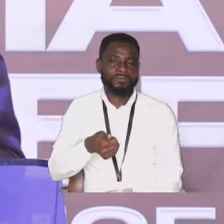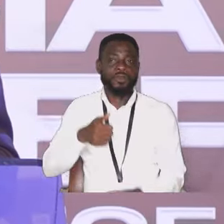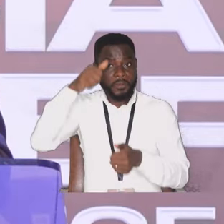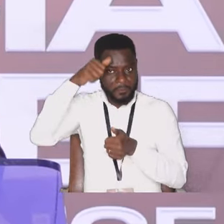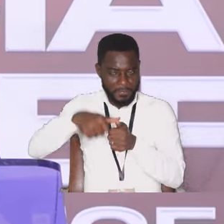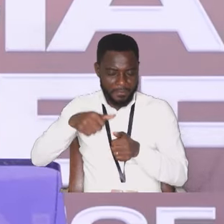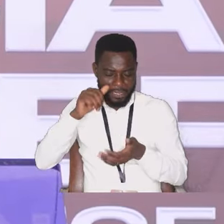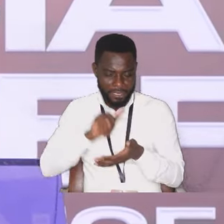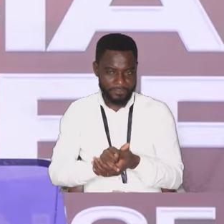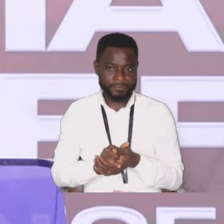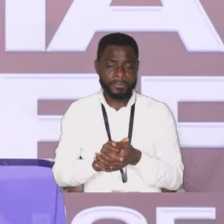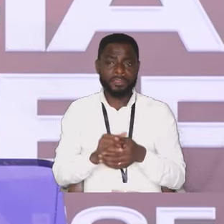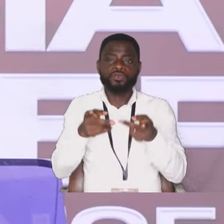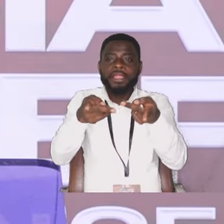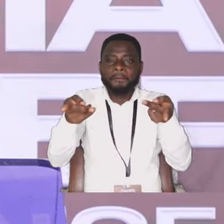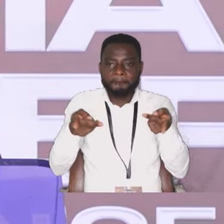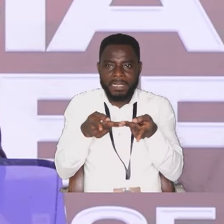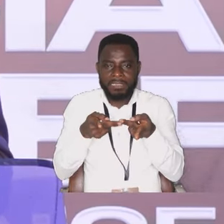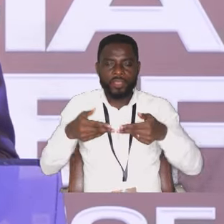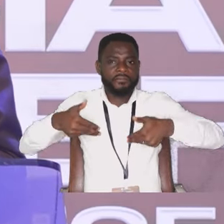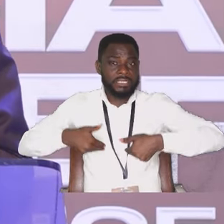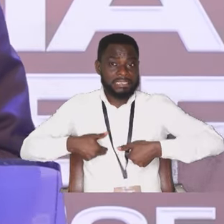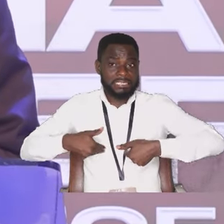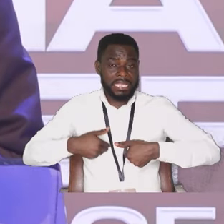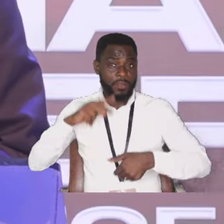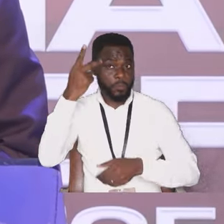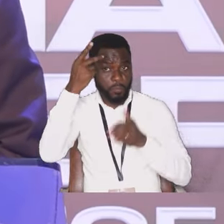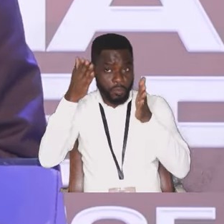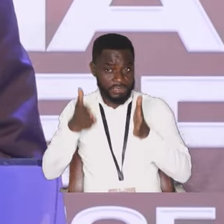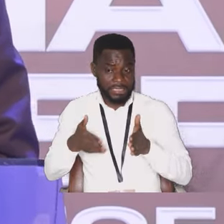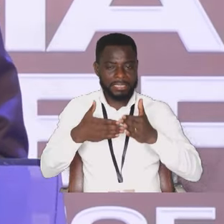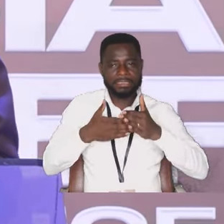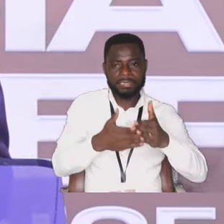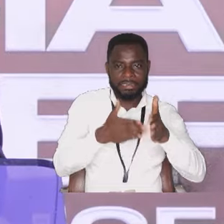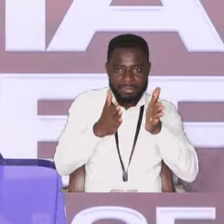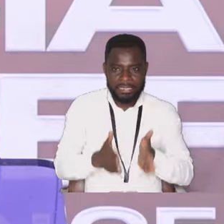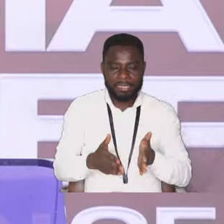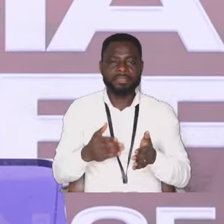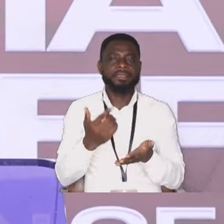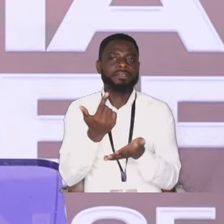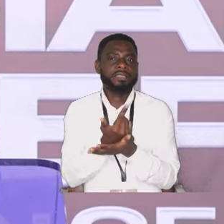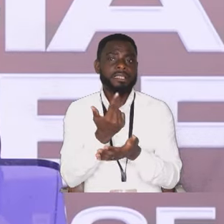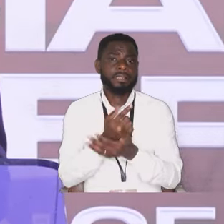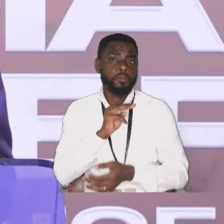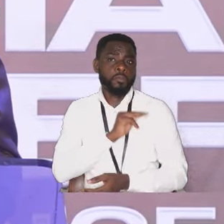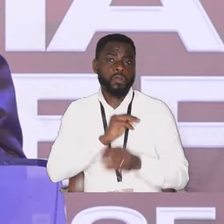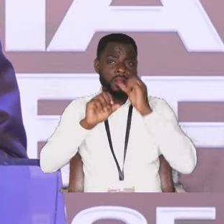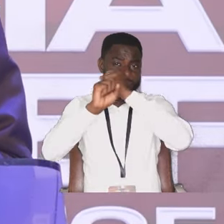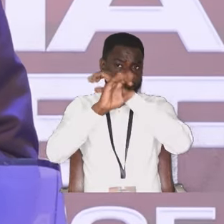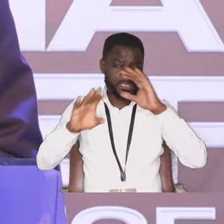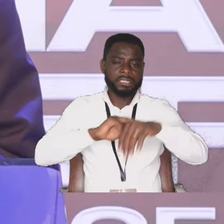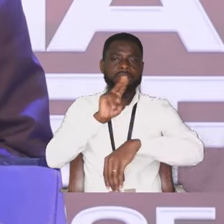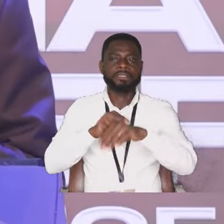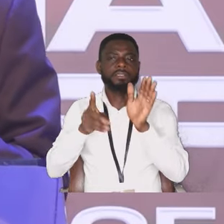the place of young politician, leader, and Ghana's moral vision and national development agenda, we